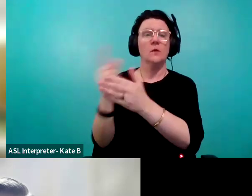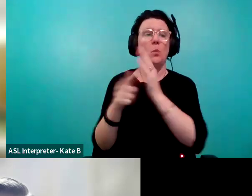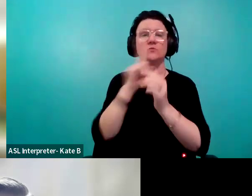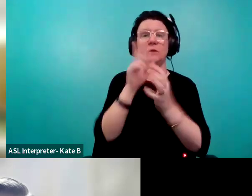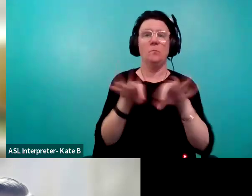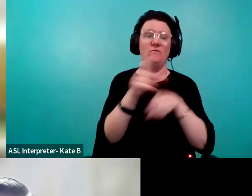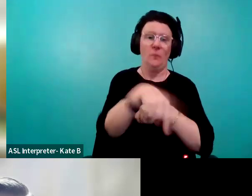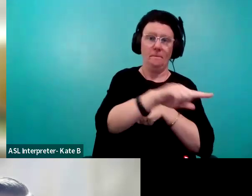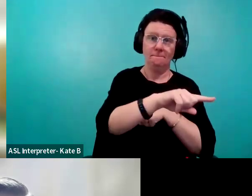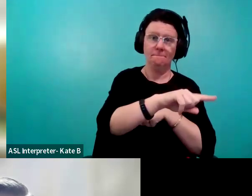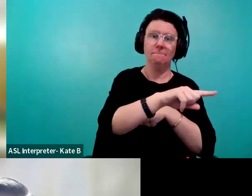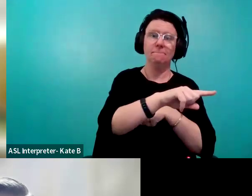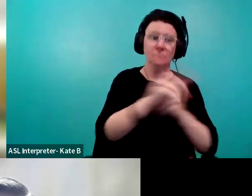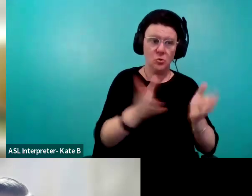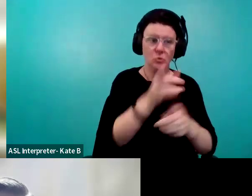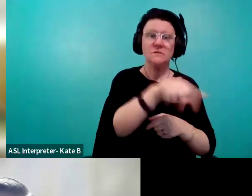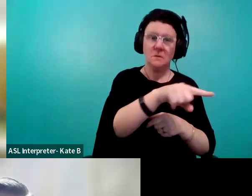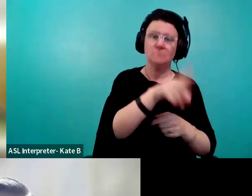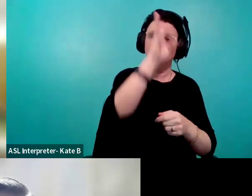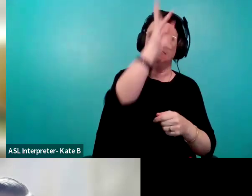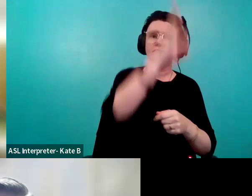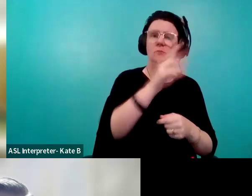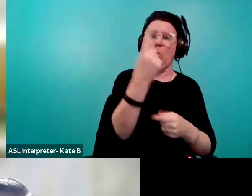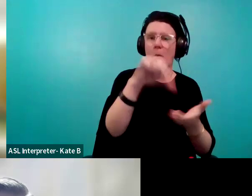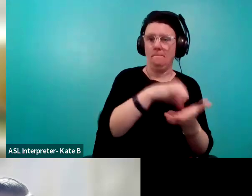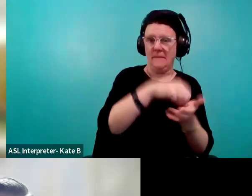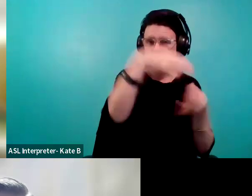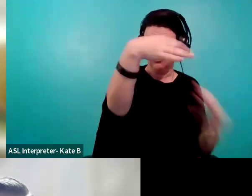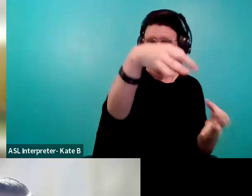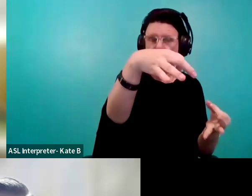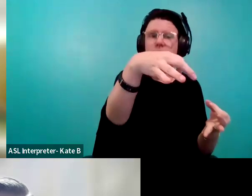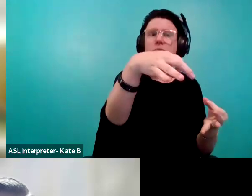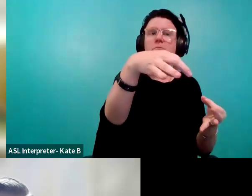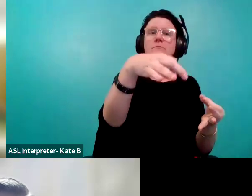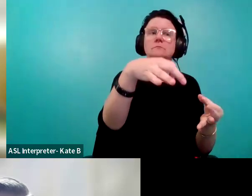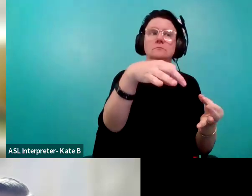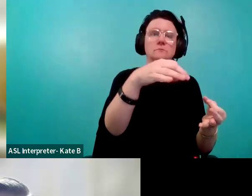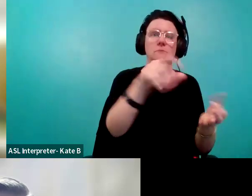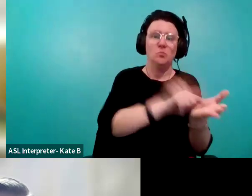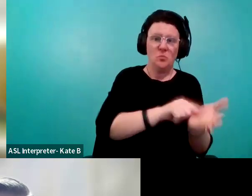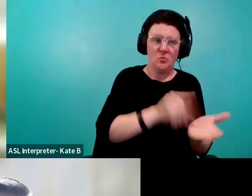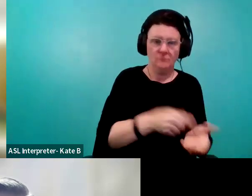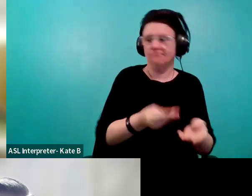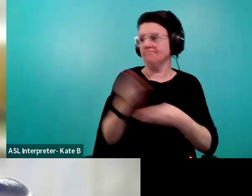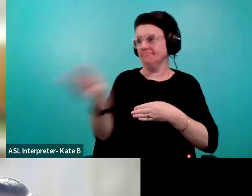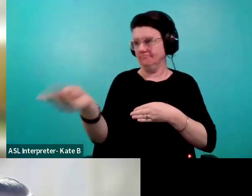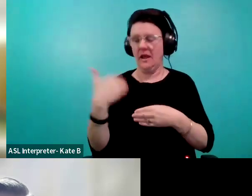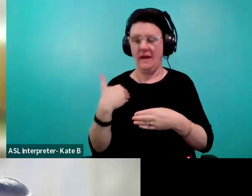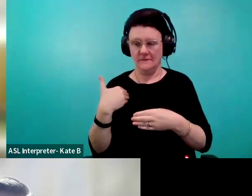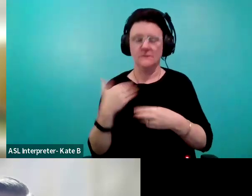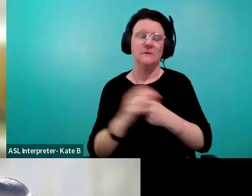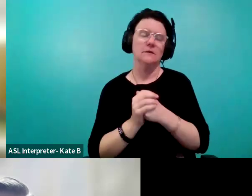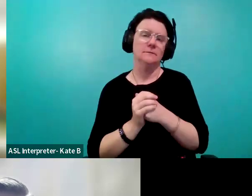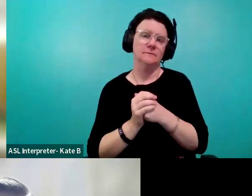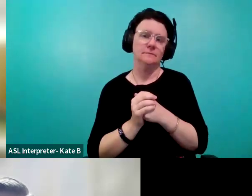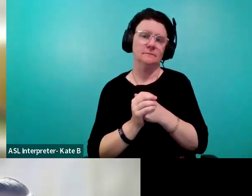them. We also encourage them to develop one-pagers and leave behinds so that you all have additional information when you're talking